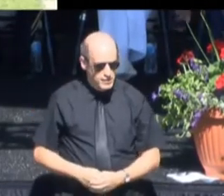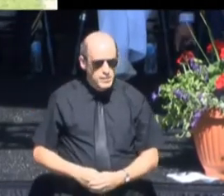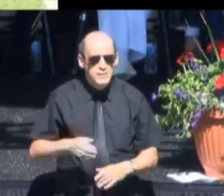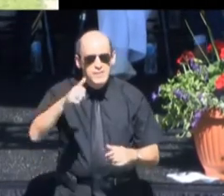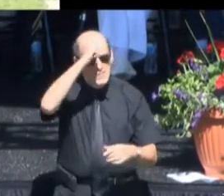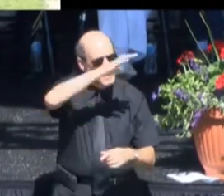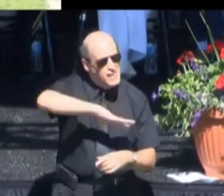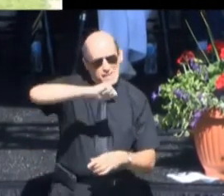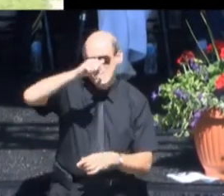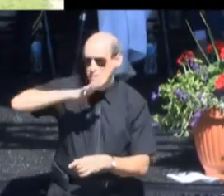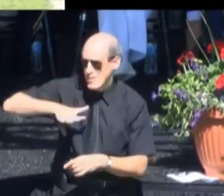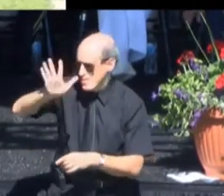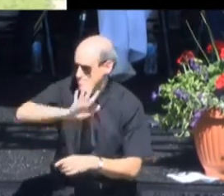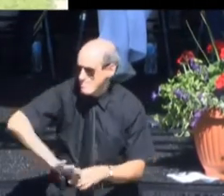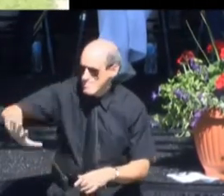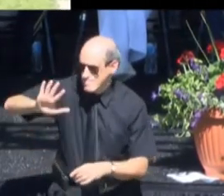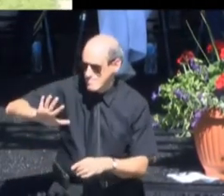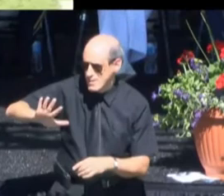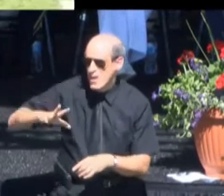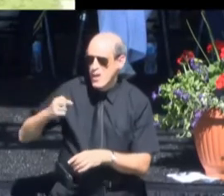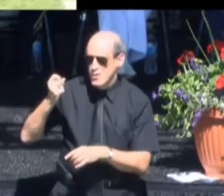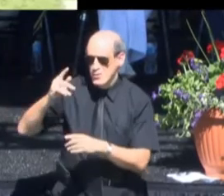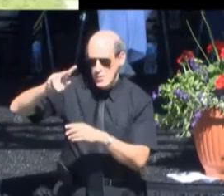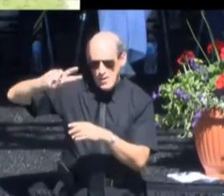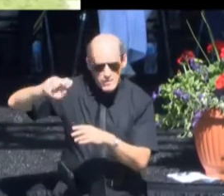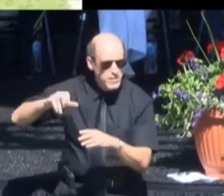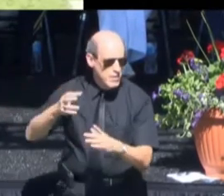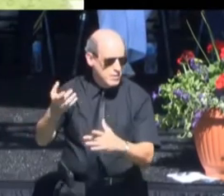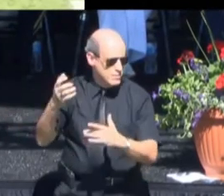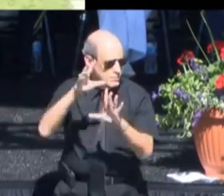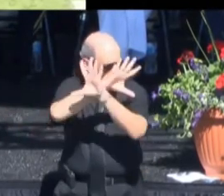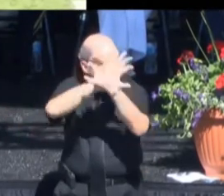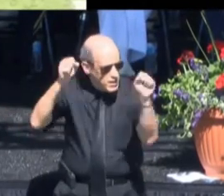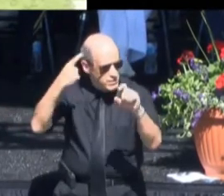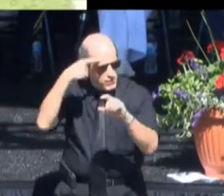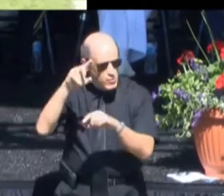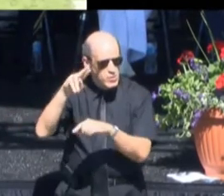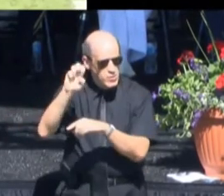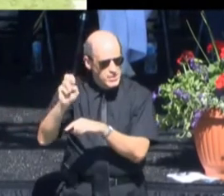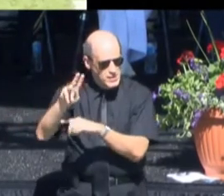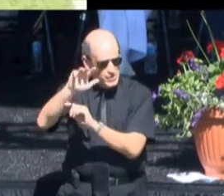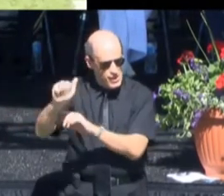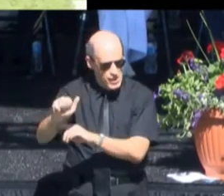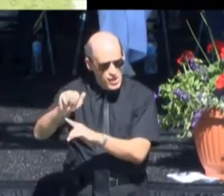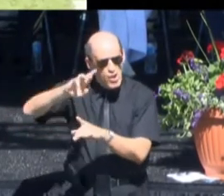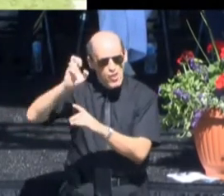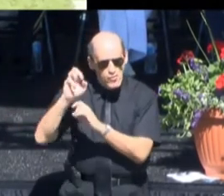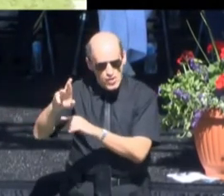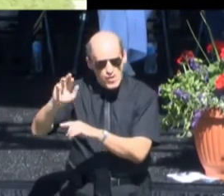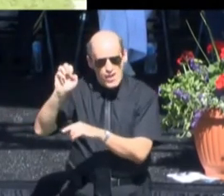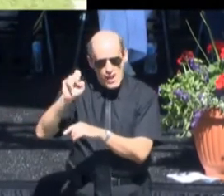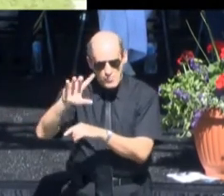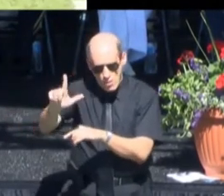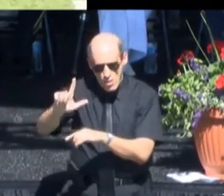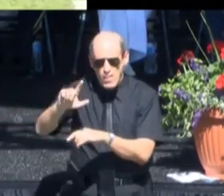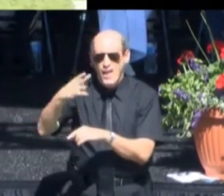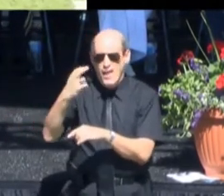Ladies and gentlemen, the 12th Superintendent of the United States Merchant Marine Academy, Rear Admiral James A.